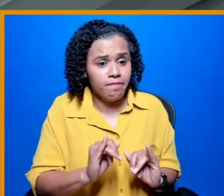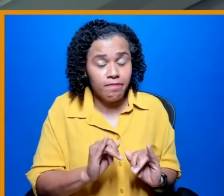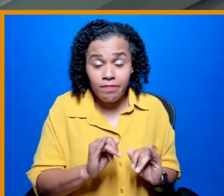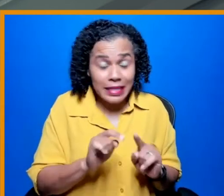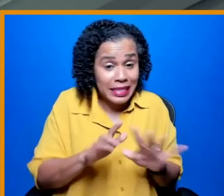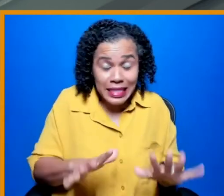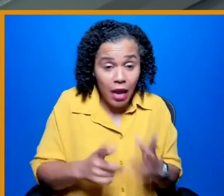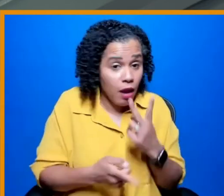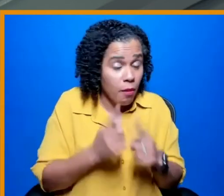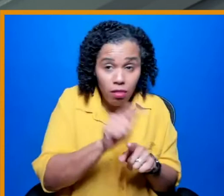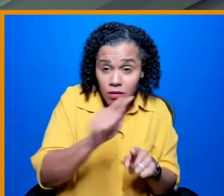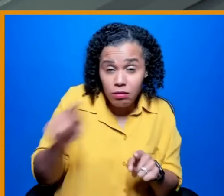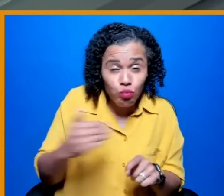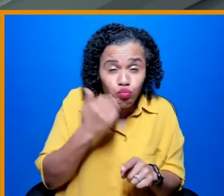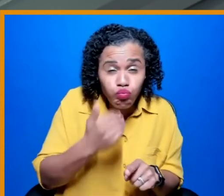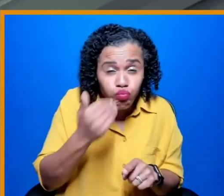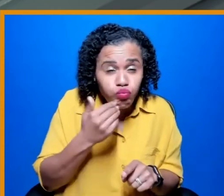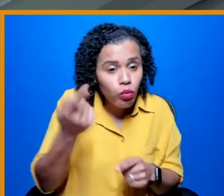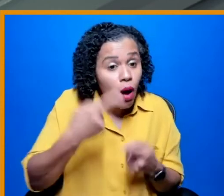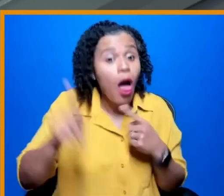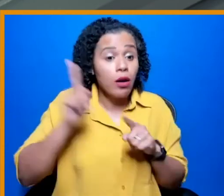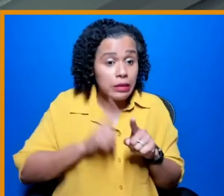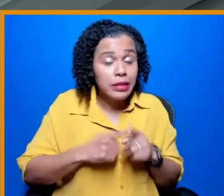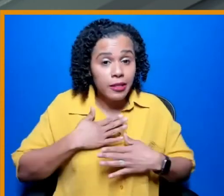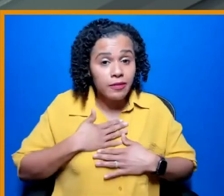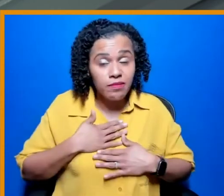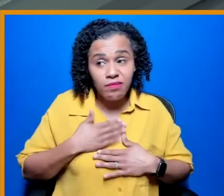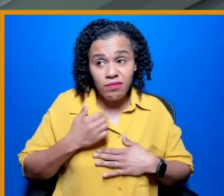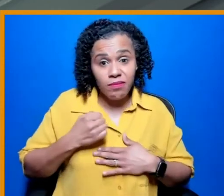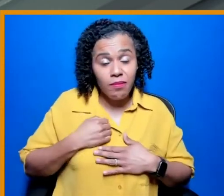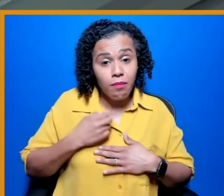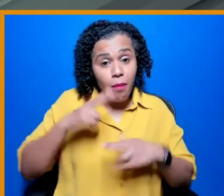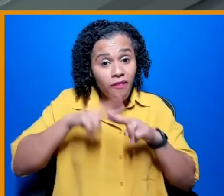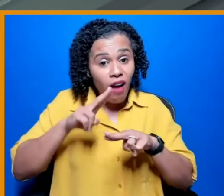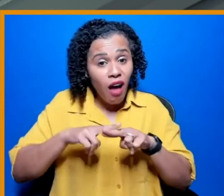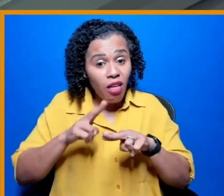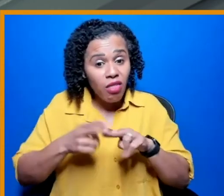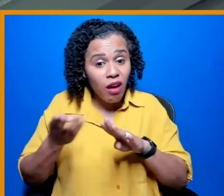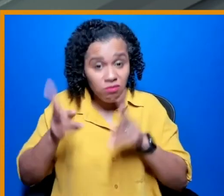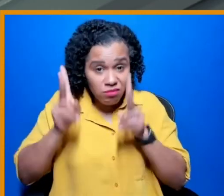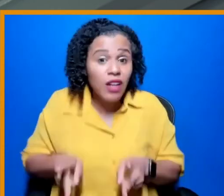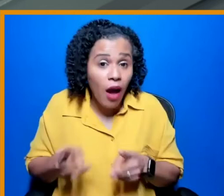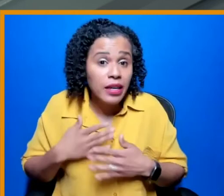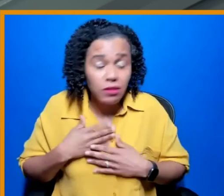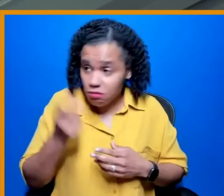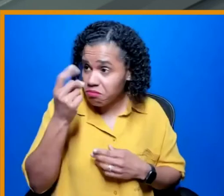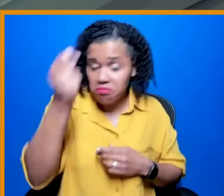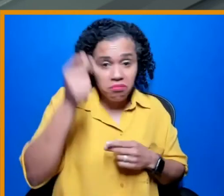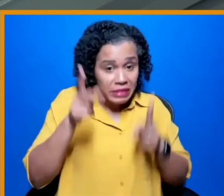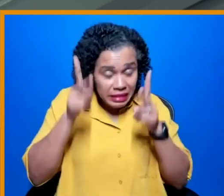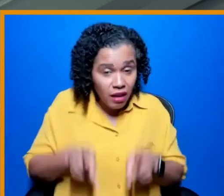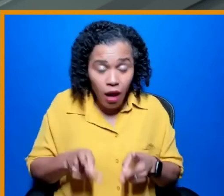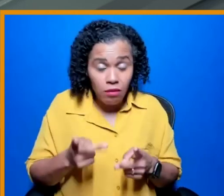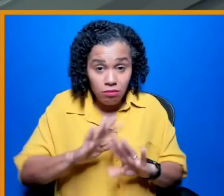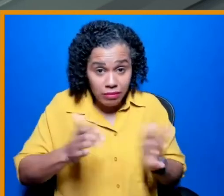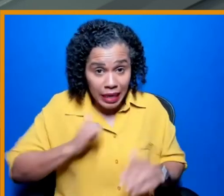many others, last year I lost a loved one, my dad. He died suddenly and quite